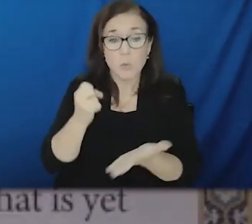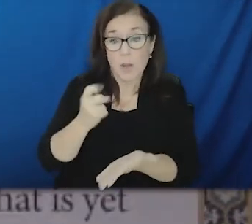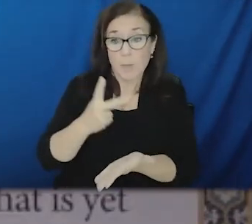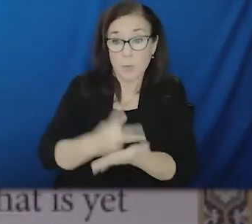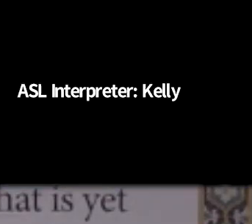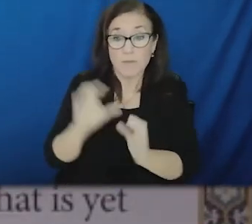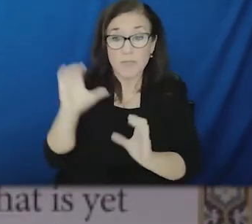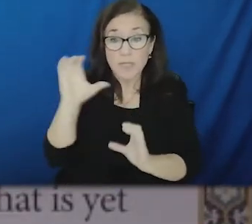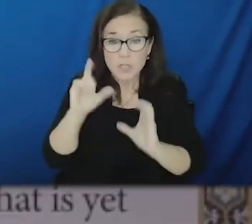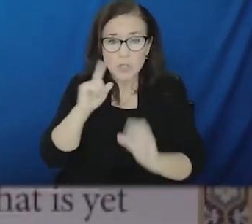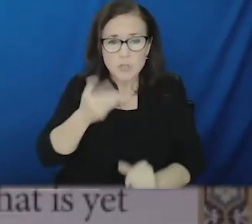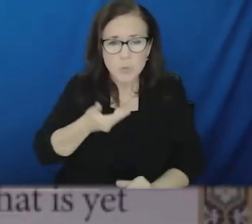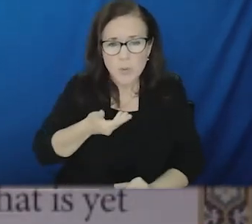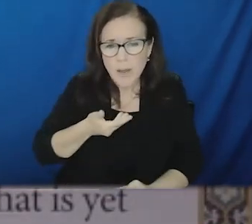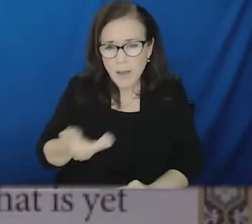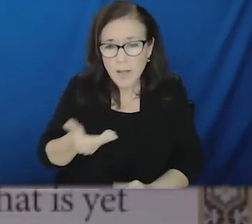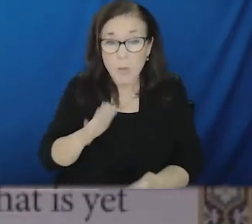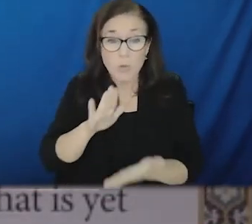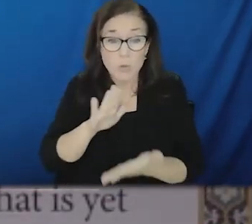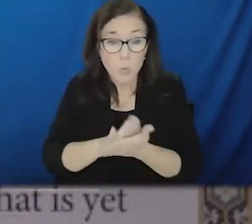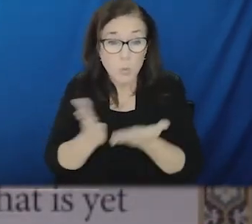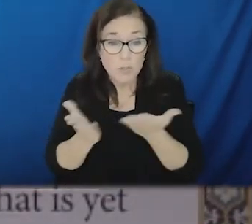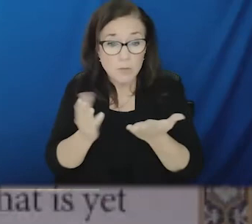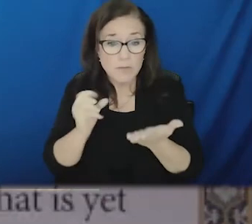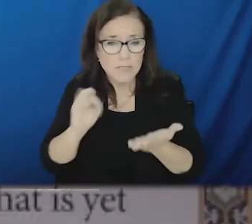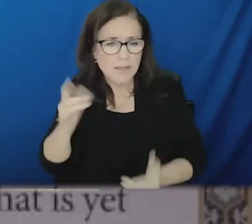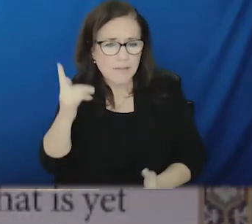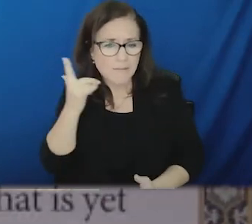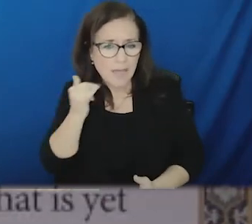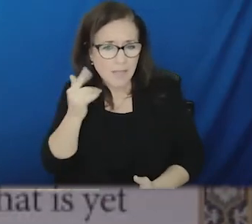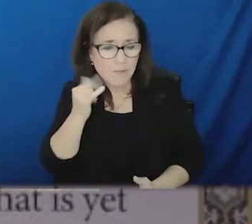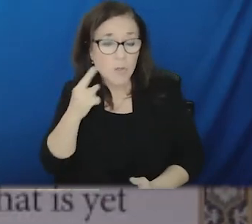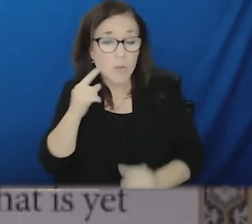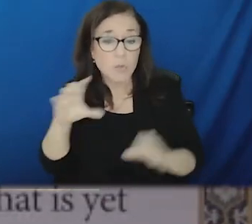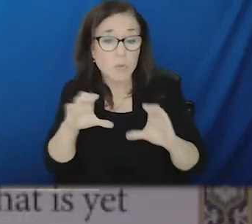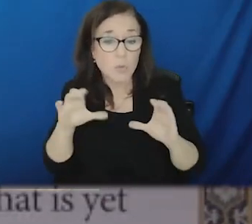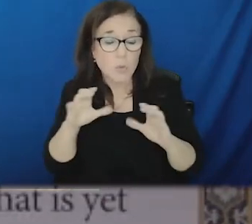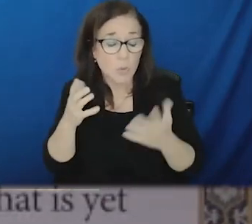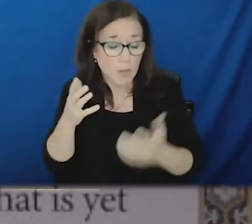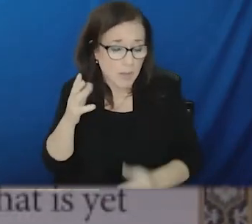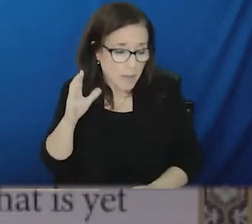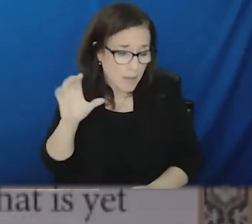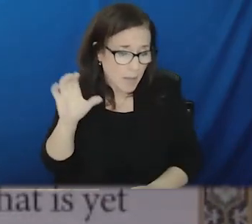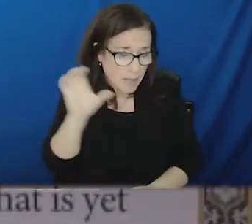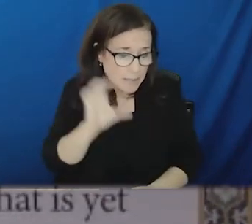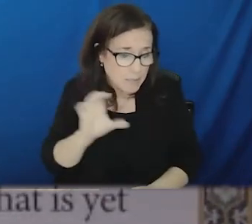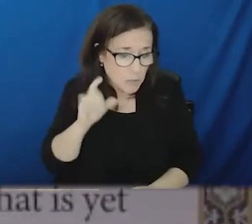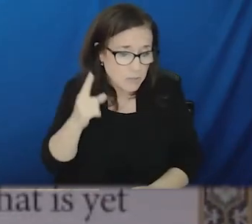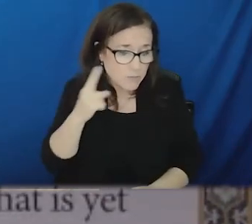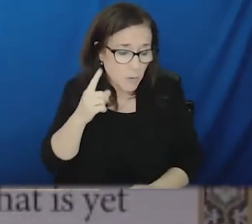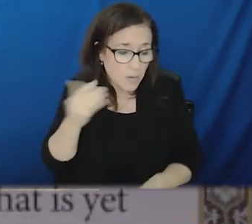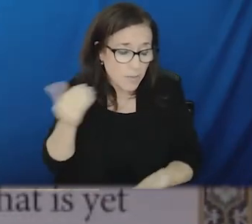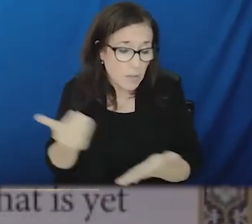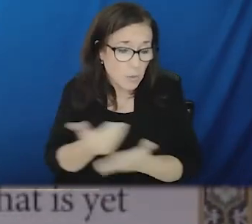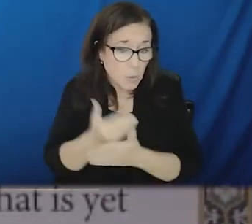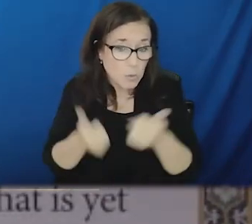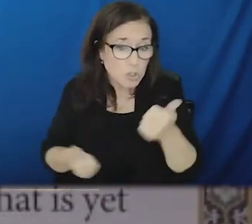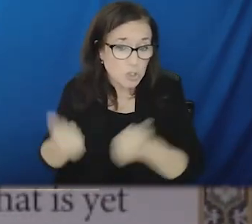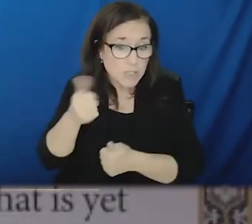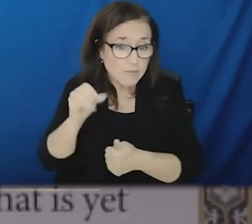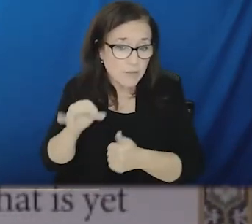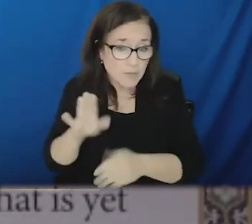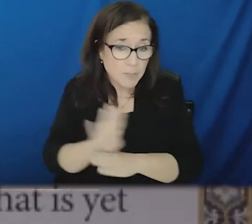to hire School Services of California to conduct an executive search for the recruitment of a new chief business officer